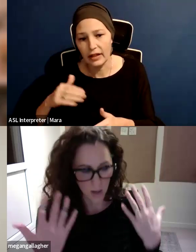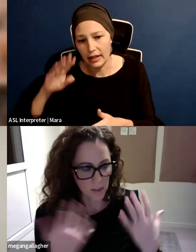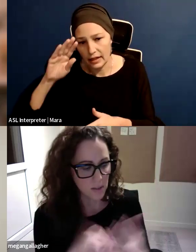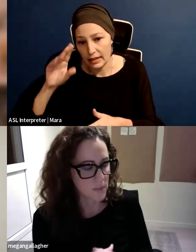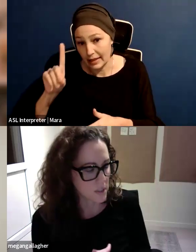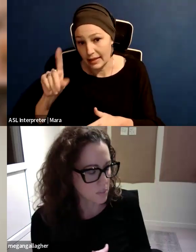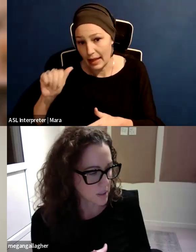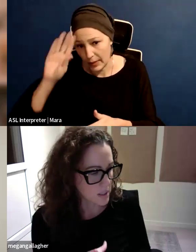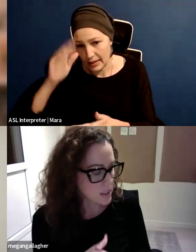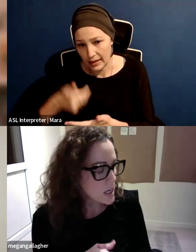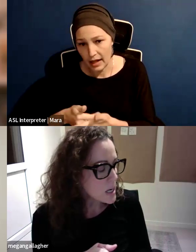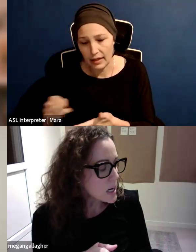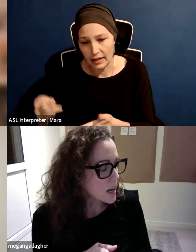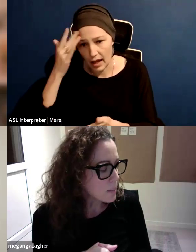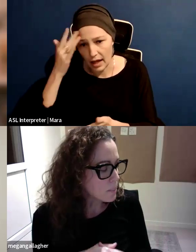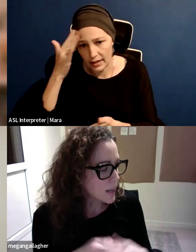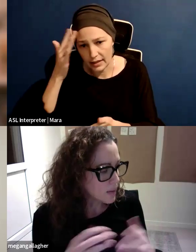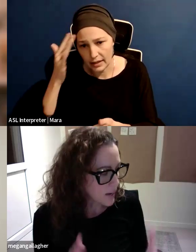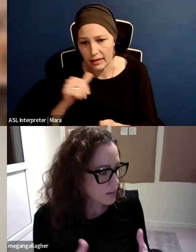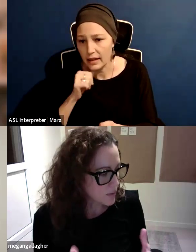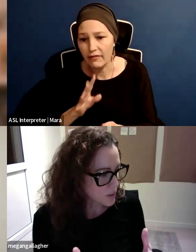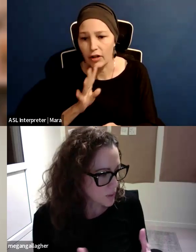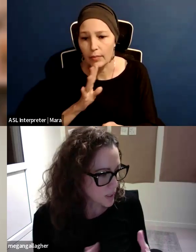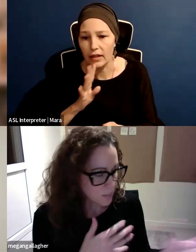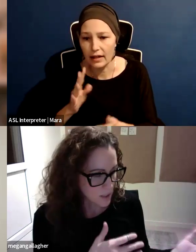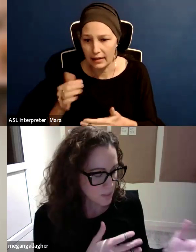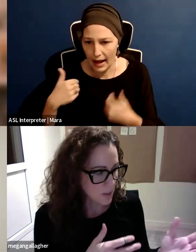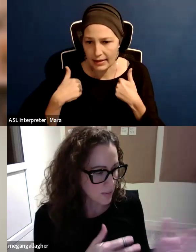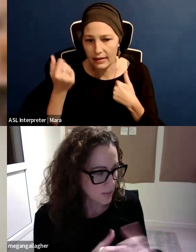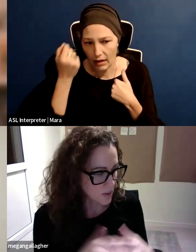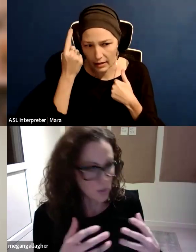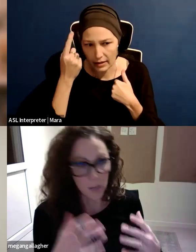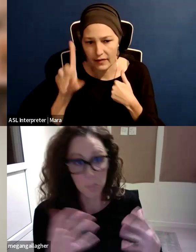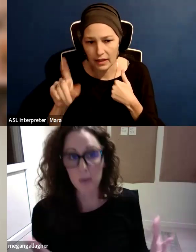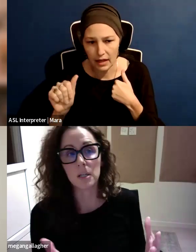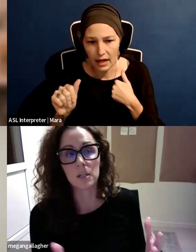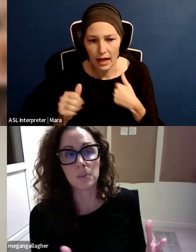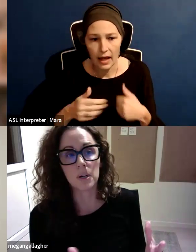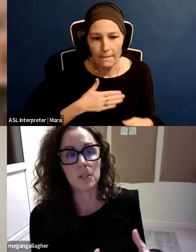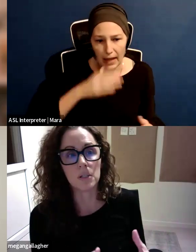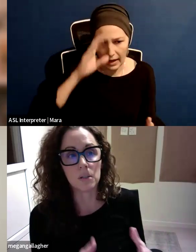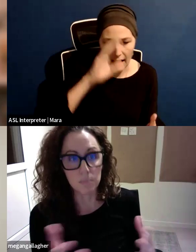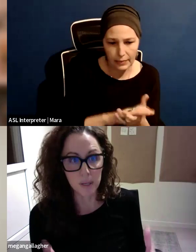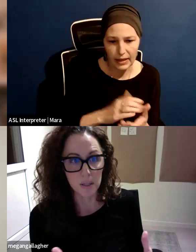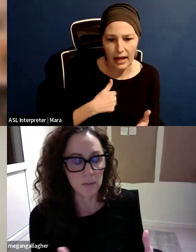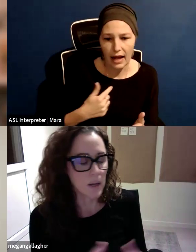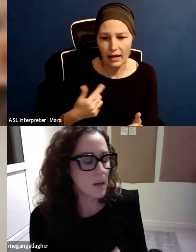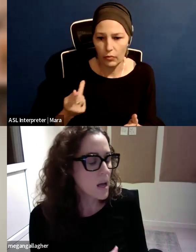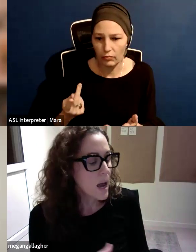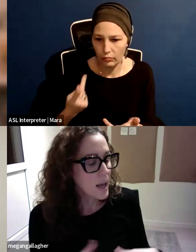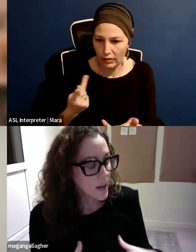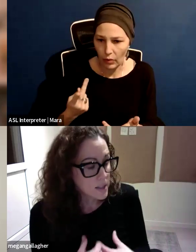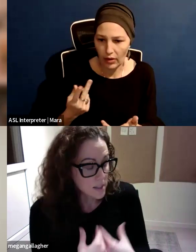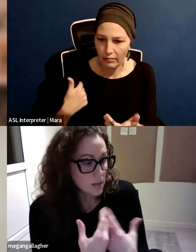has cognitive disabilities. And my husband and I have had very unique parenting experiences because of